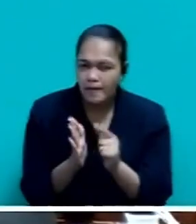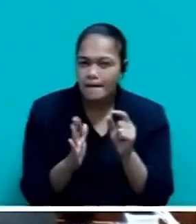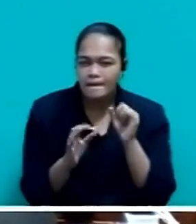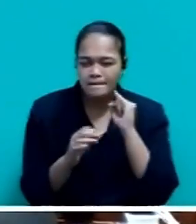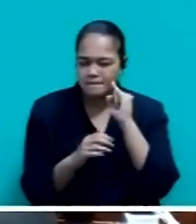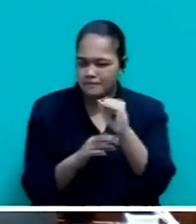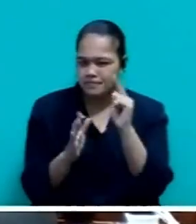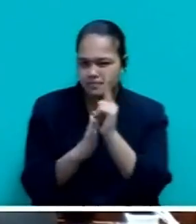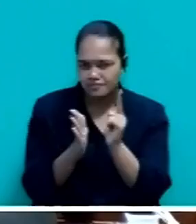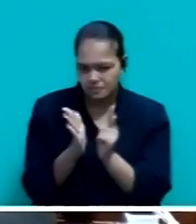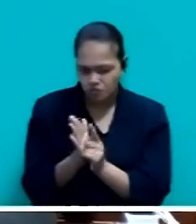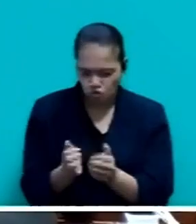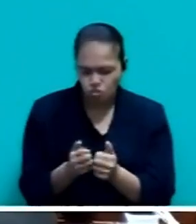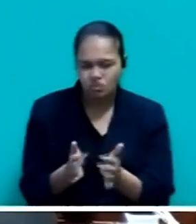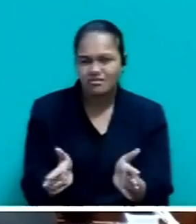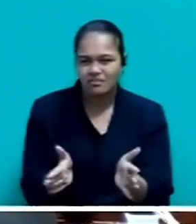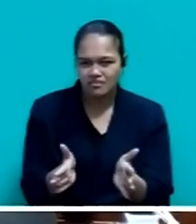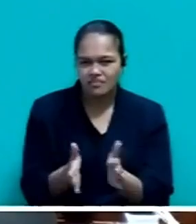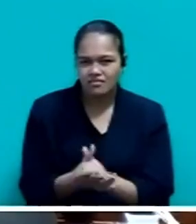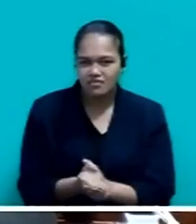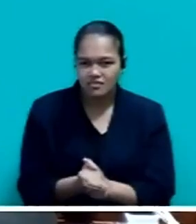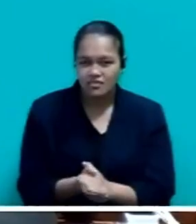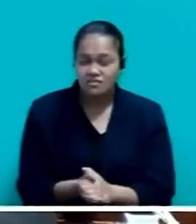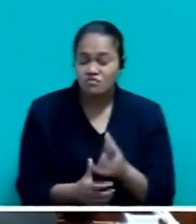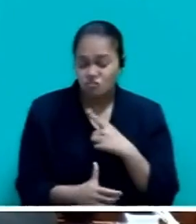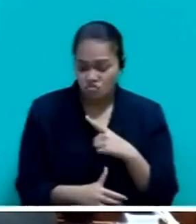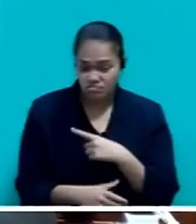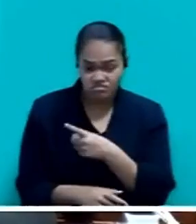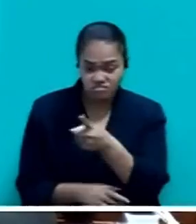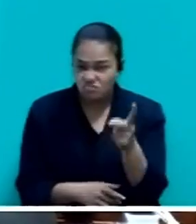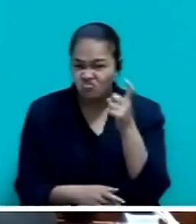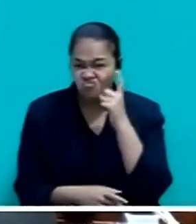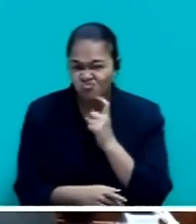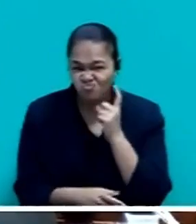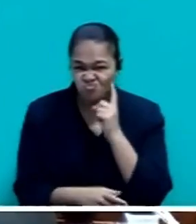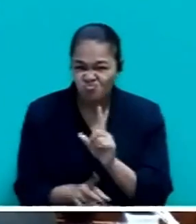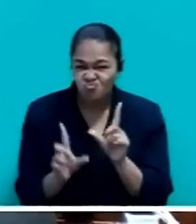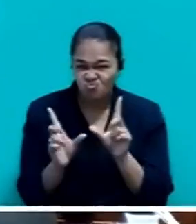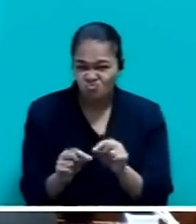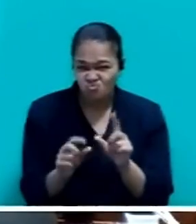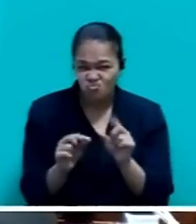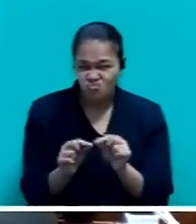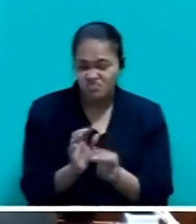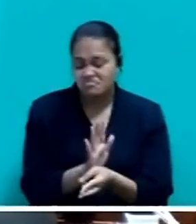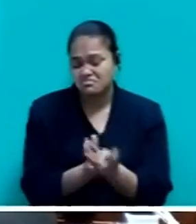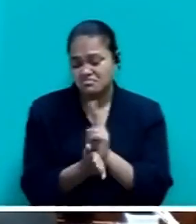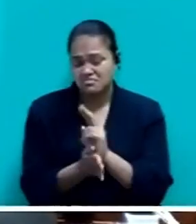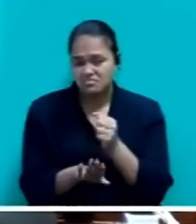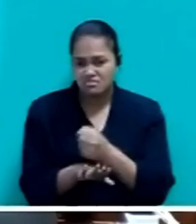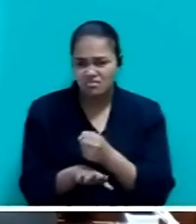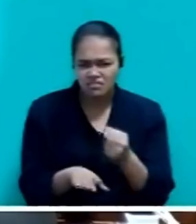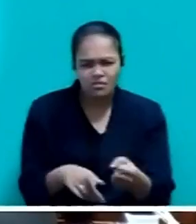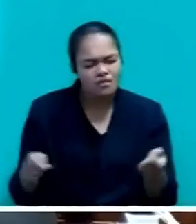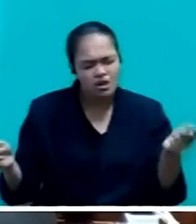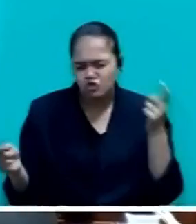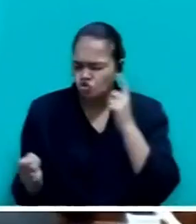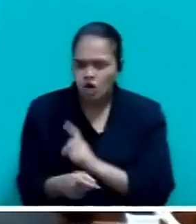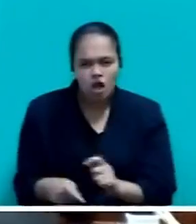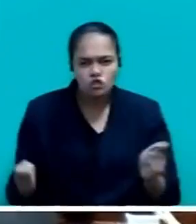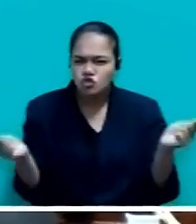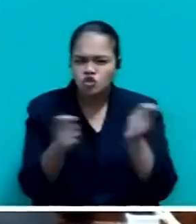with, because what they were trying to do, the previous government, by changing all these